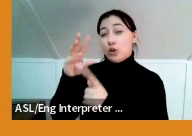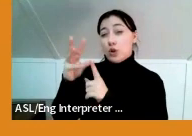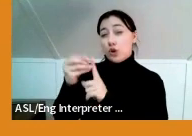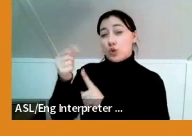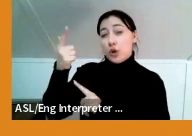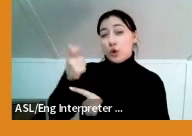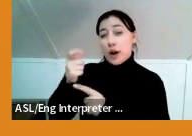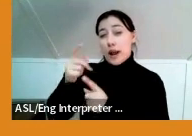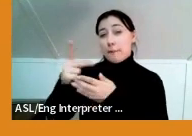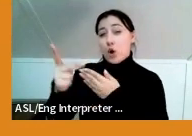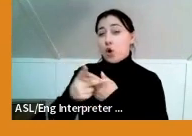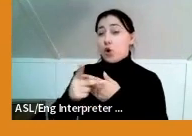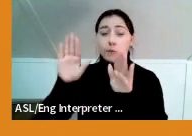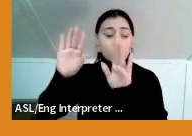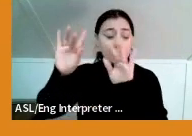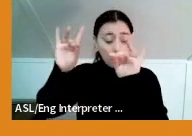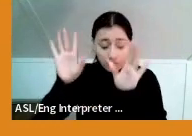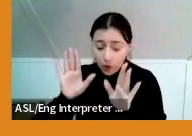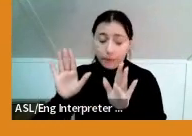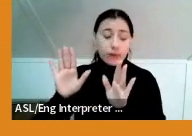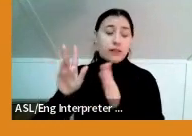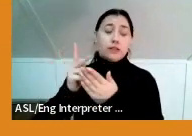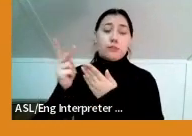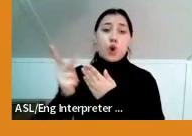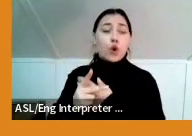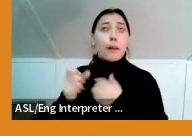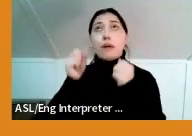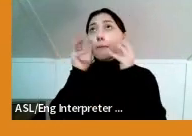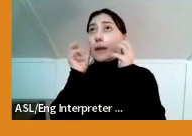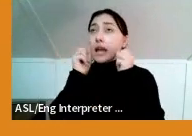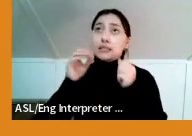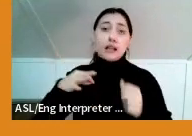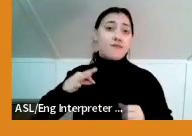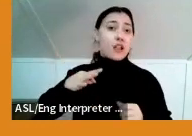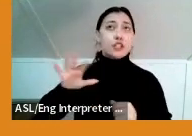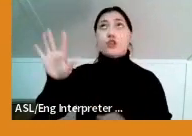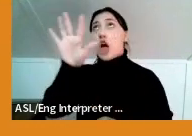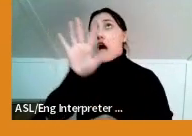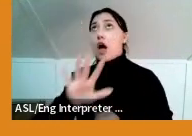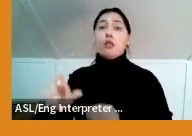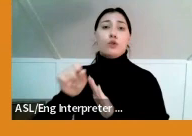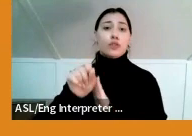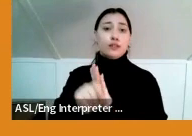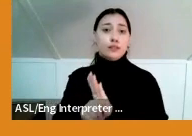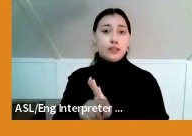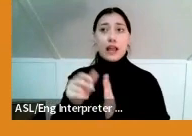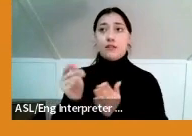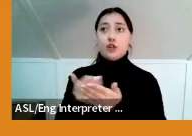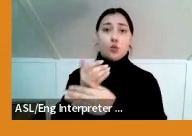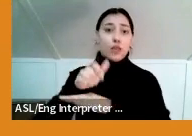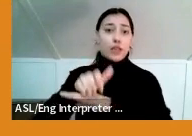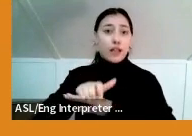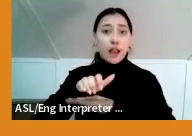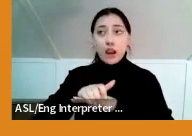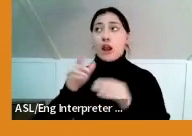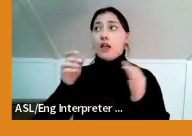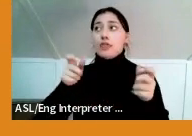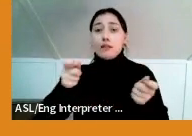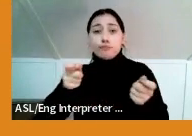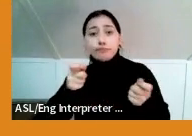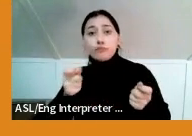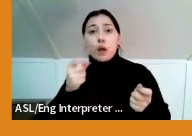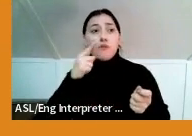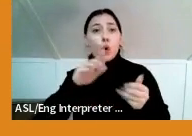fabulous program, amazing volunteers all over the Commonwealth who administer this for their communities.